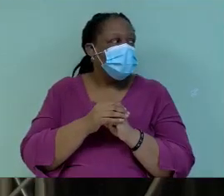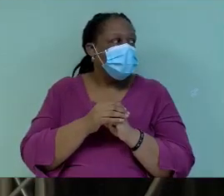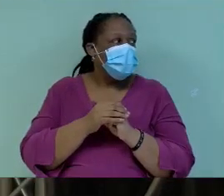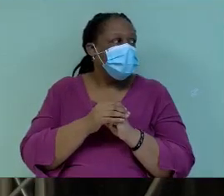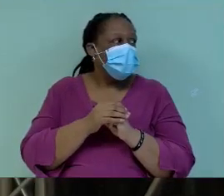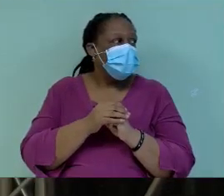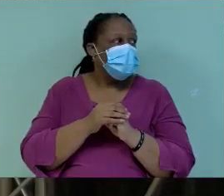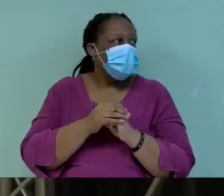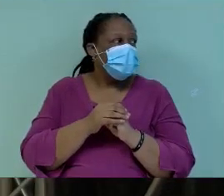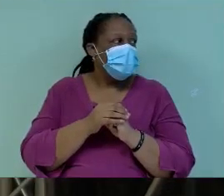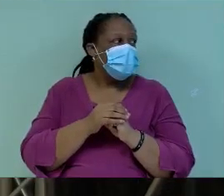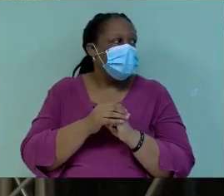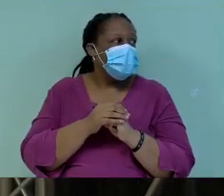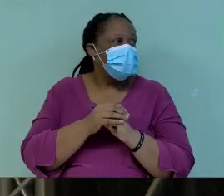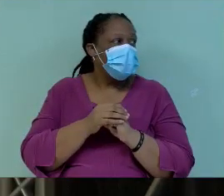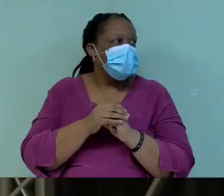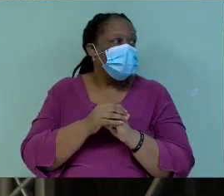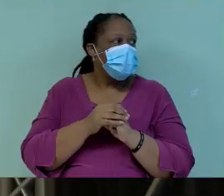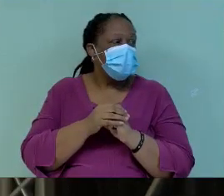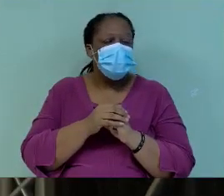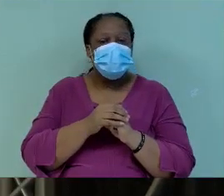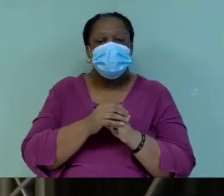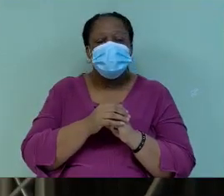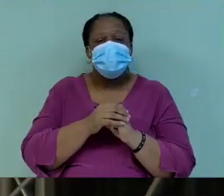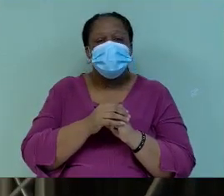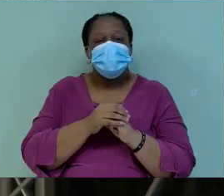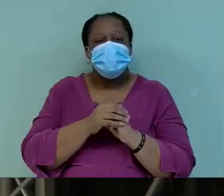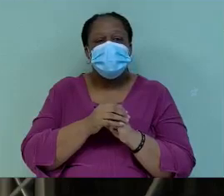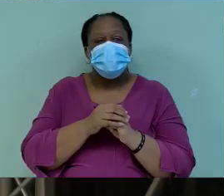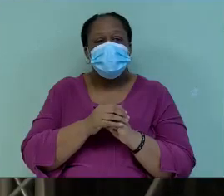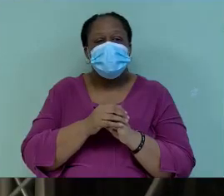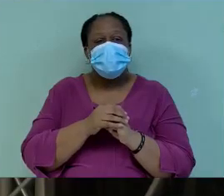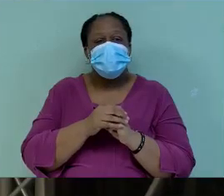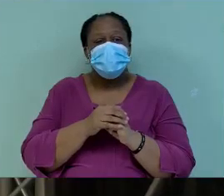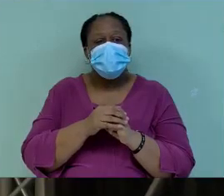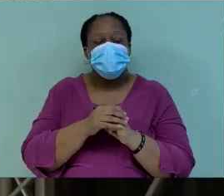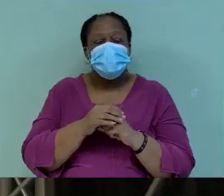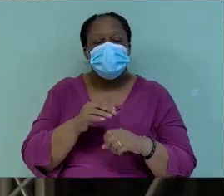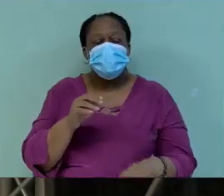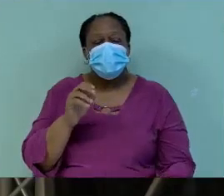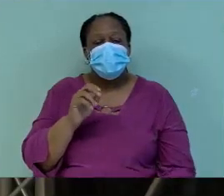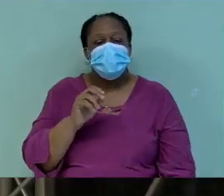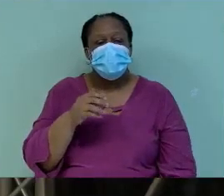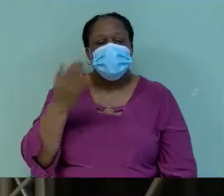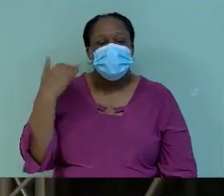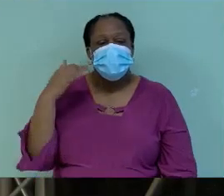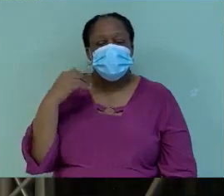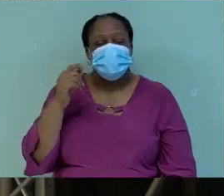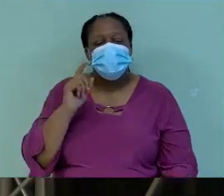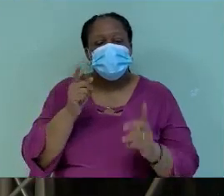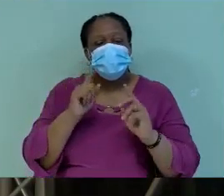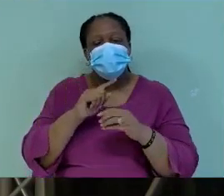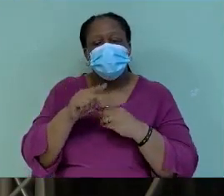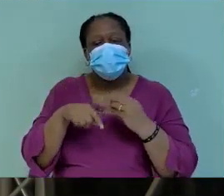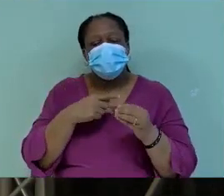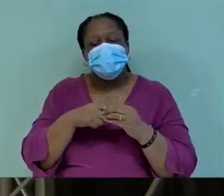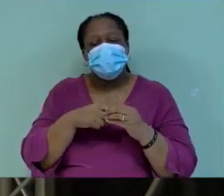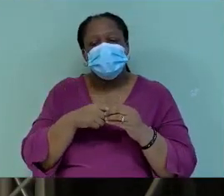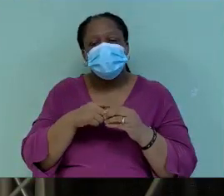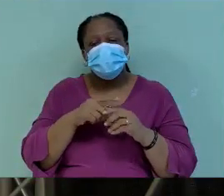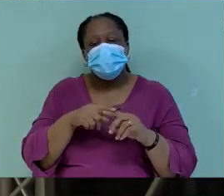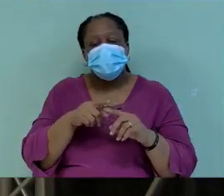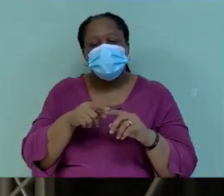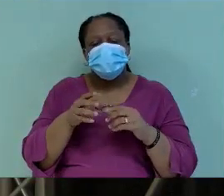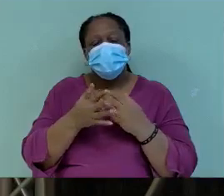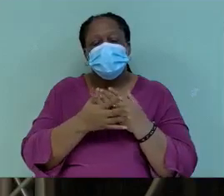using convalescent plasma to treat COVID-19, that is persons who recovered from COVID-19,